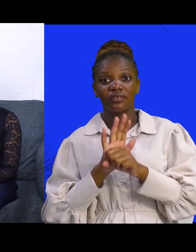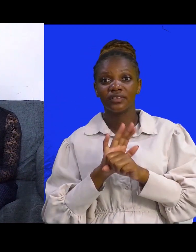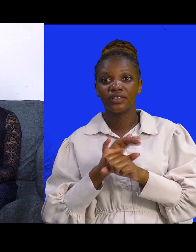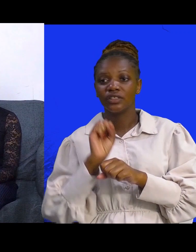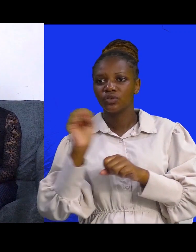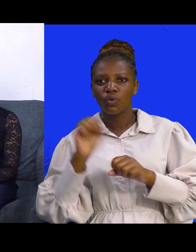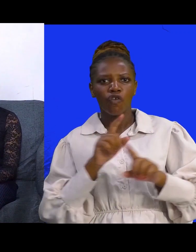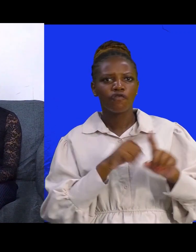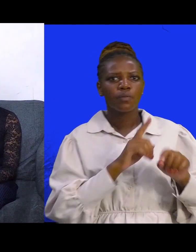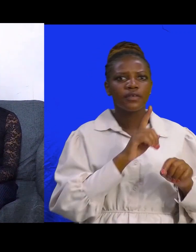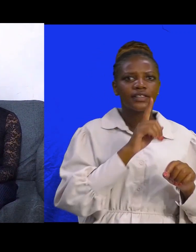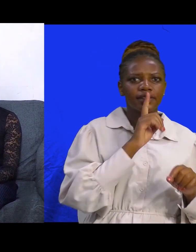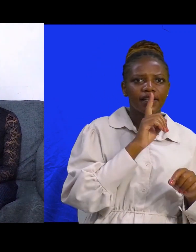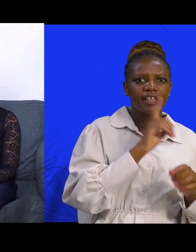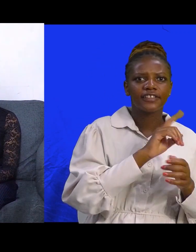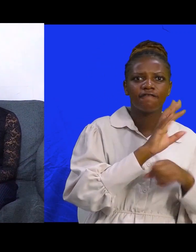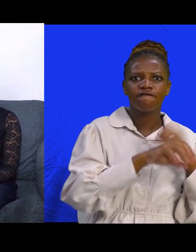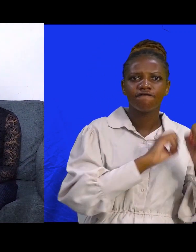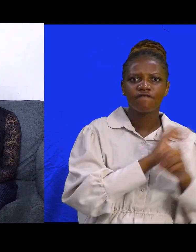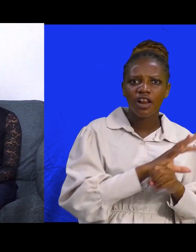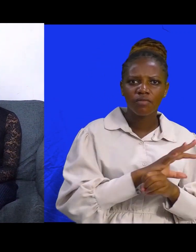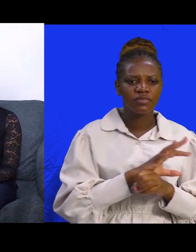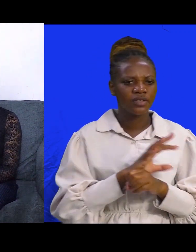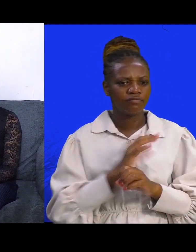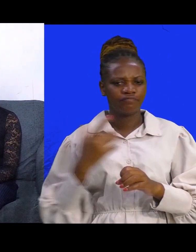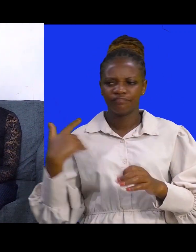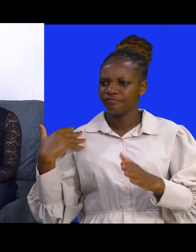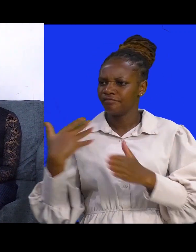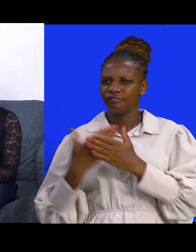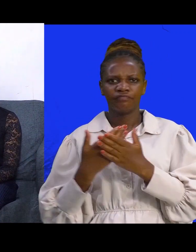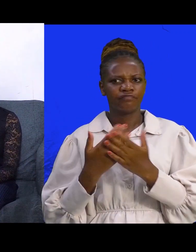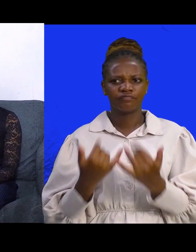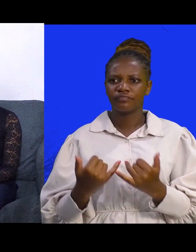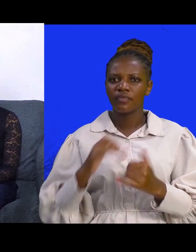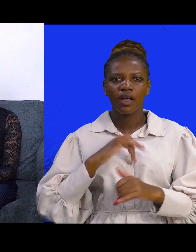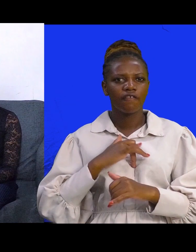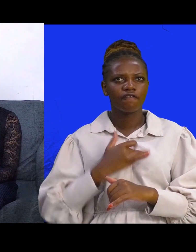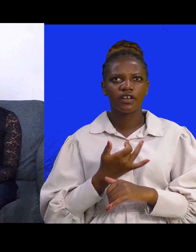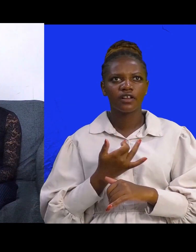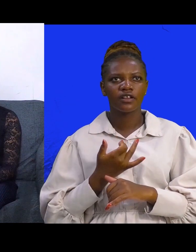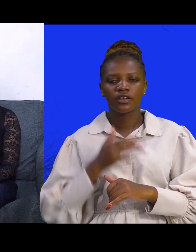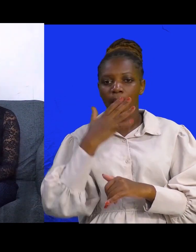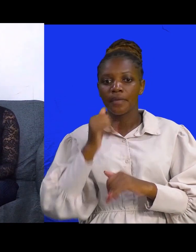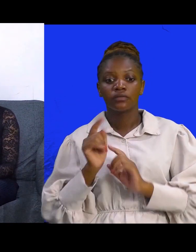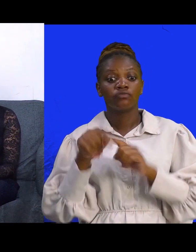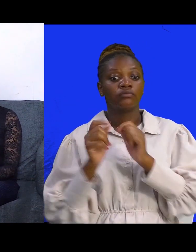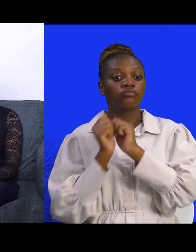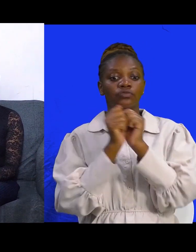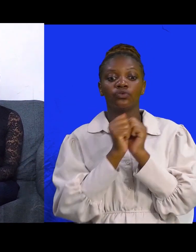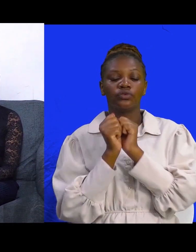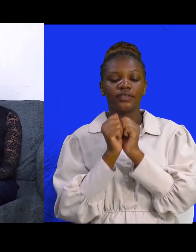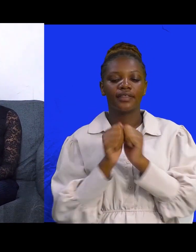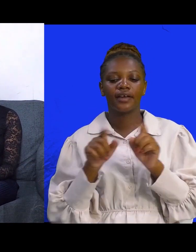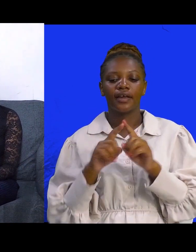at the foundation of film, from silent films, how films were great, I feel like if this community